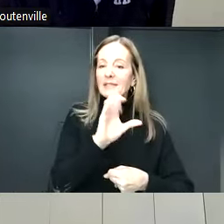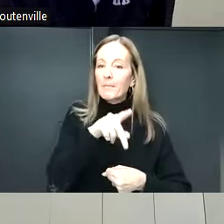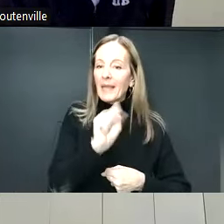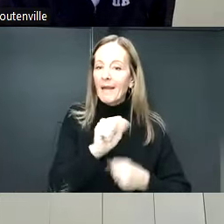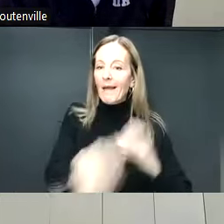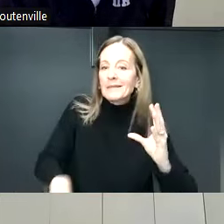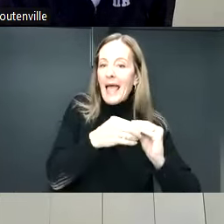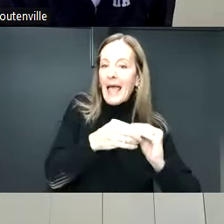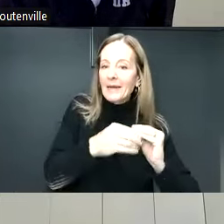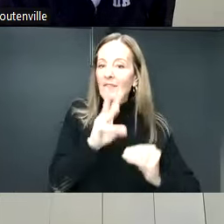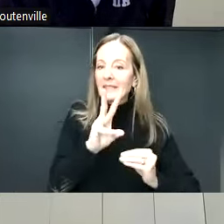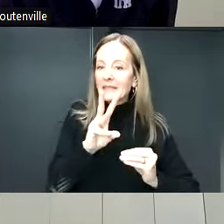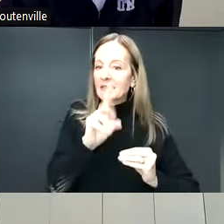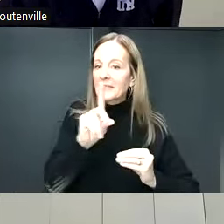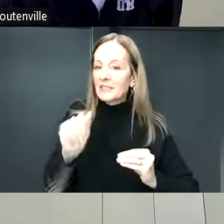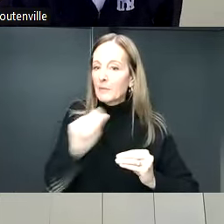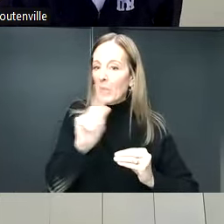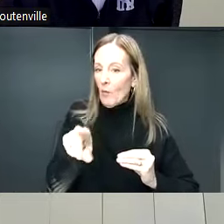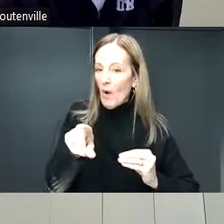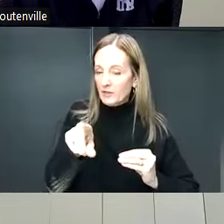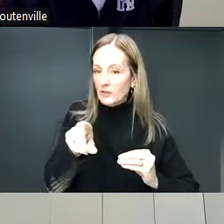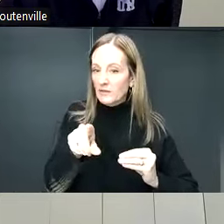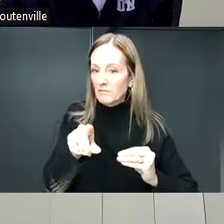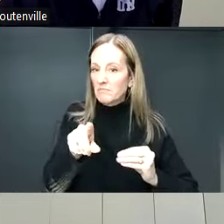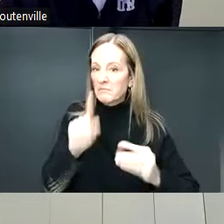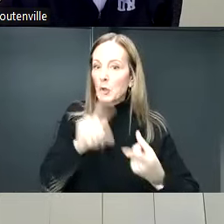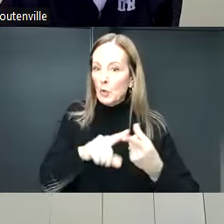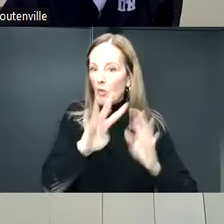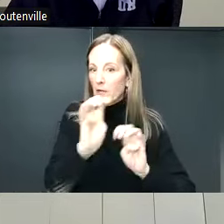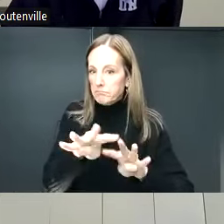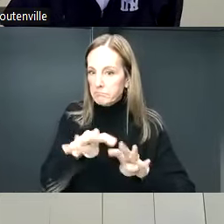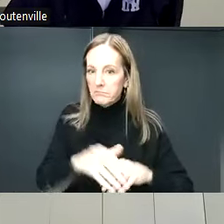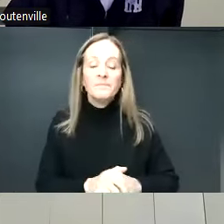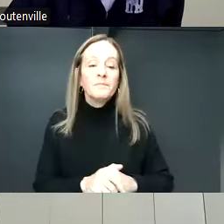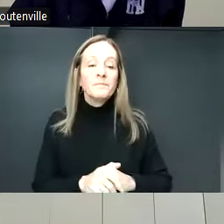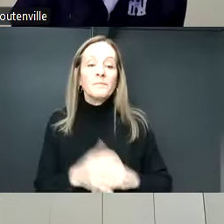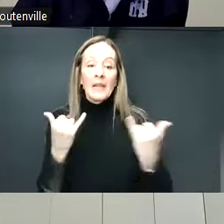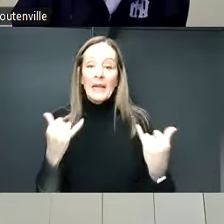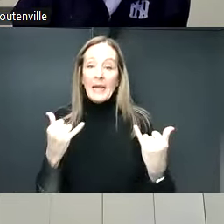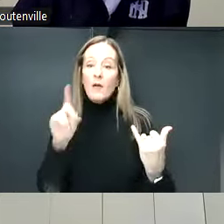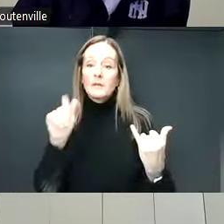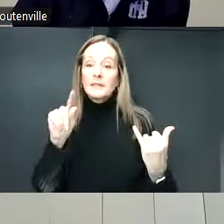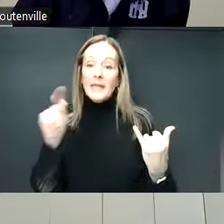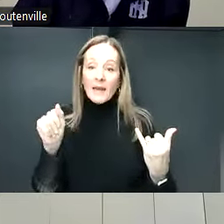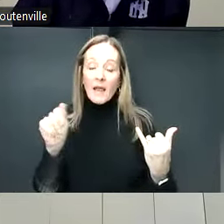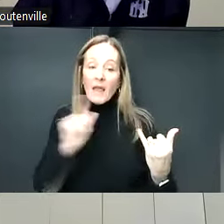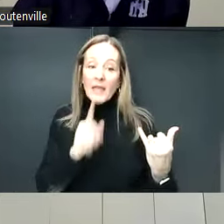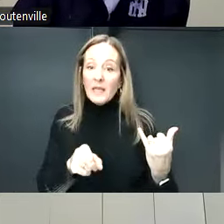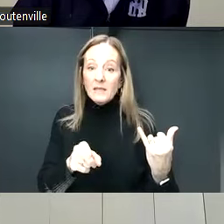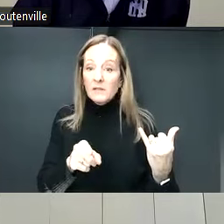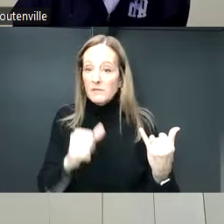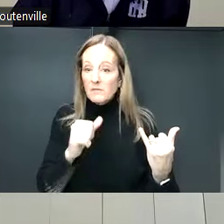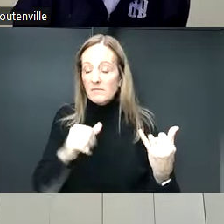6 disability questions. And the data is not